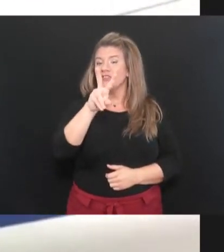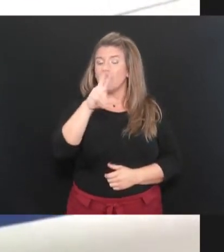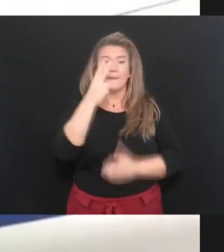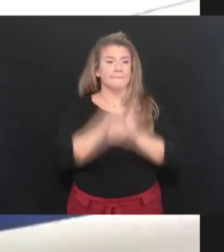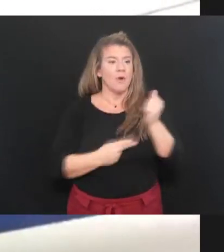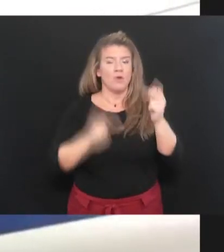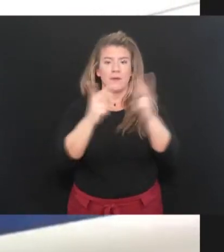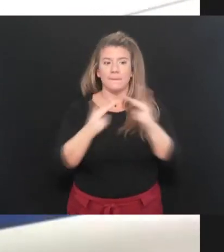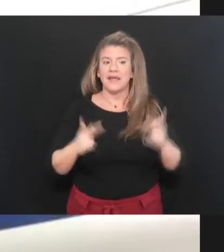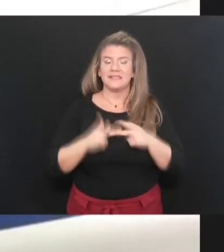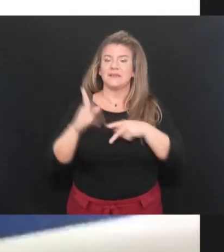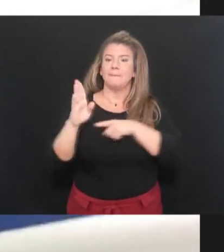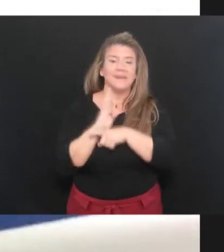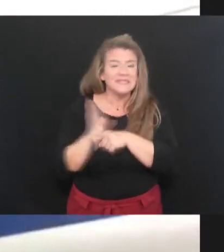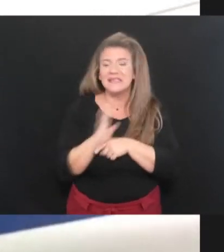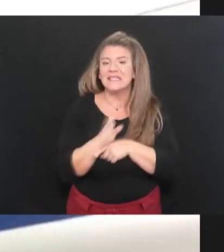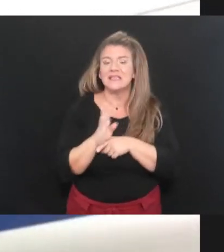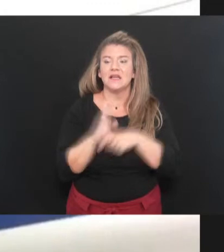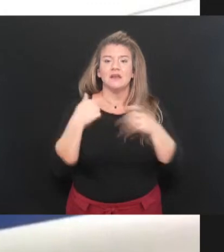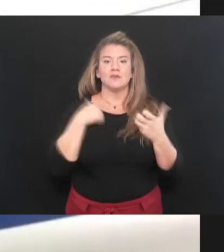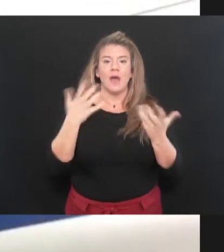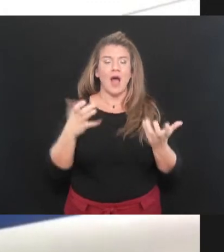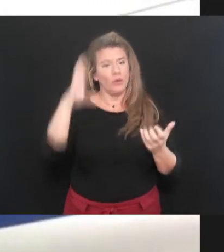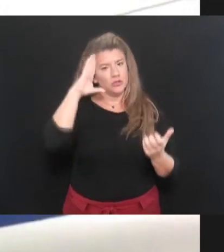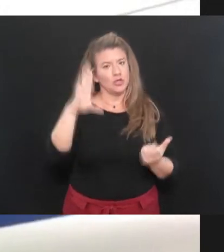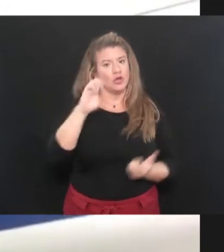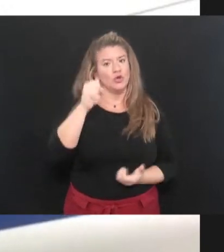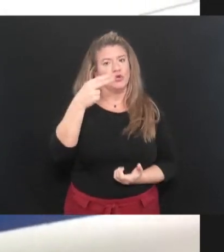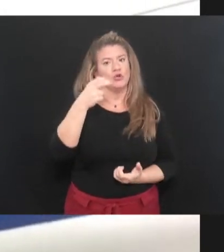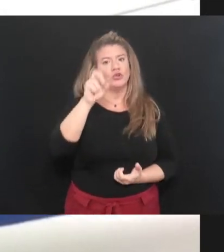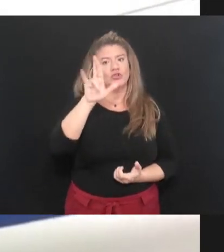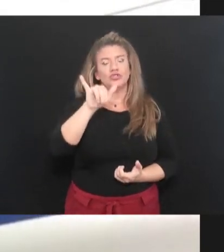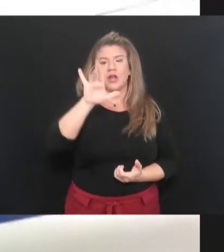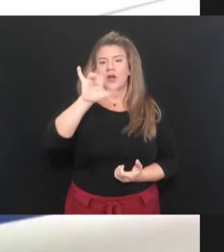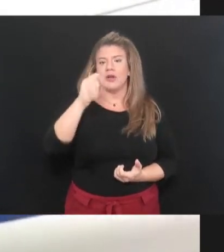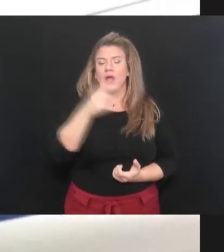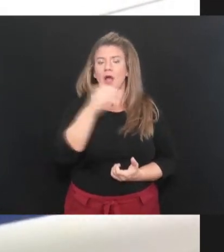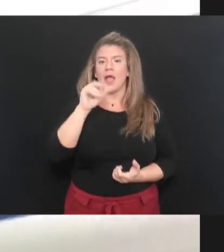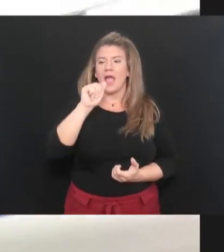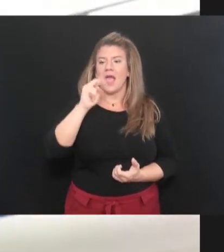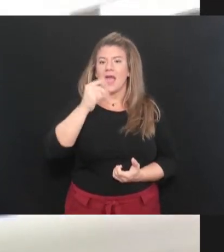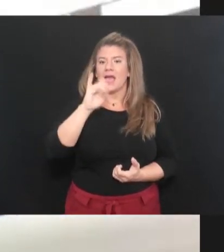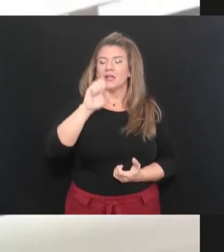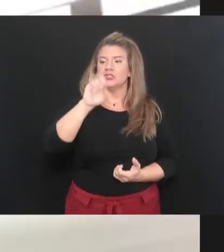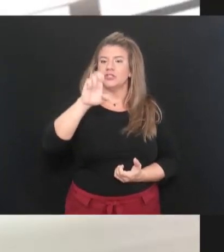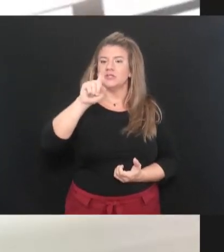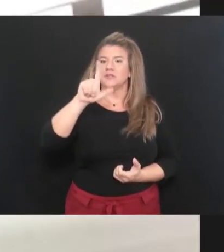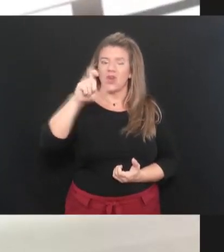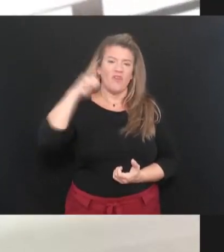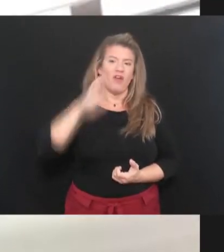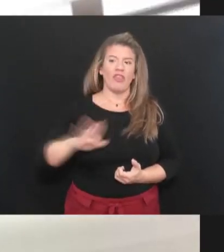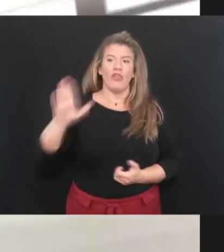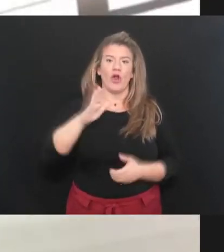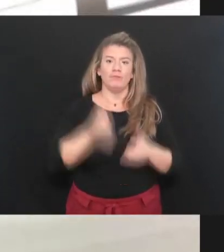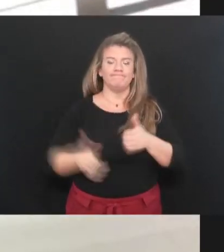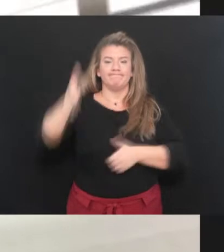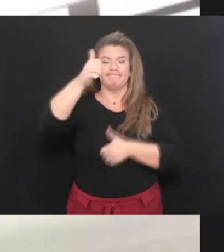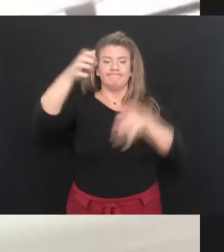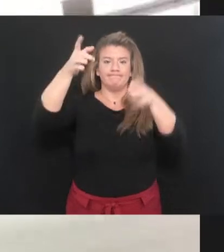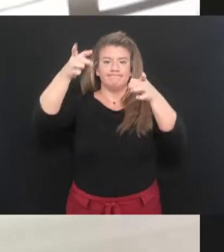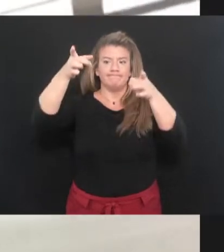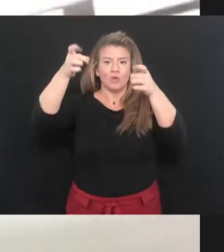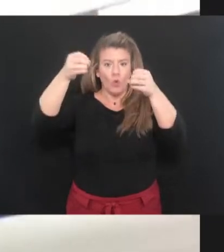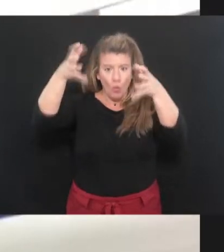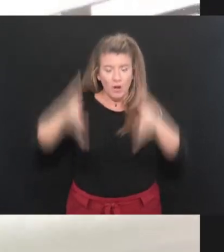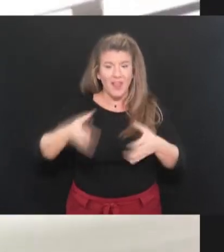very, very busy. And I just want to salute Dr. Sherry Young and Dr. Angie Settle for the organizations they run and all their frontline workers. These people